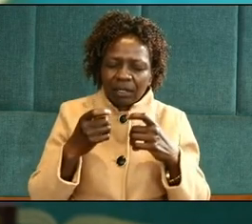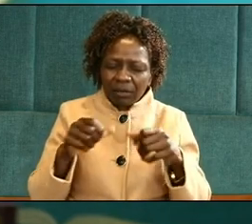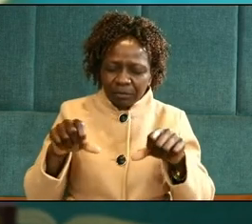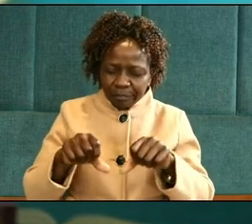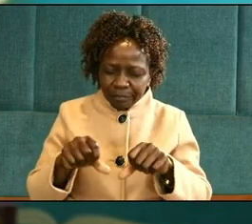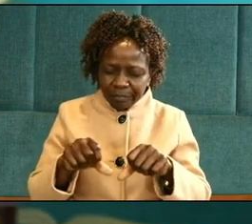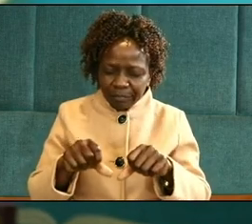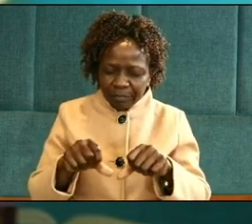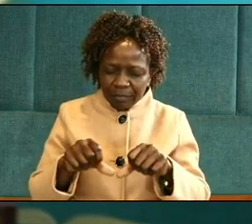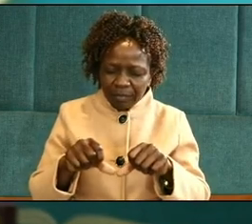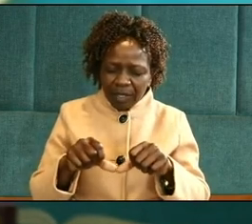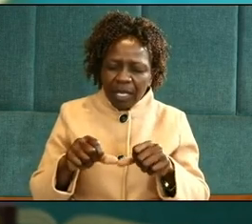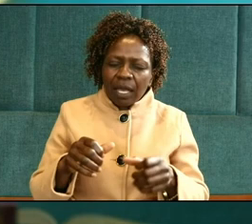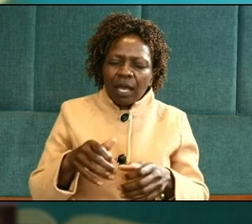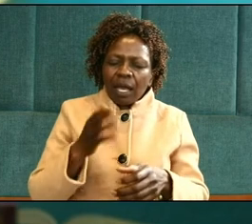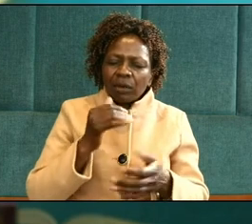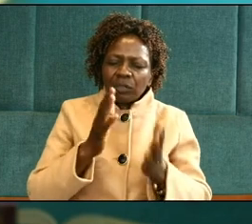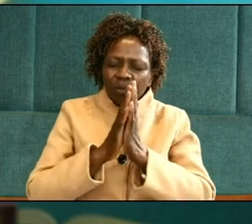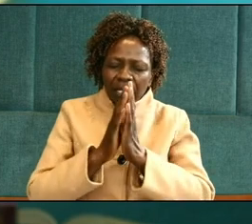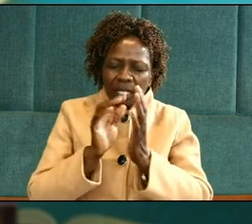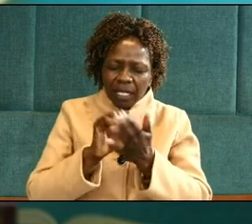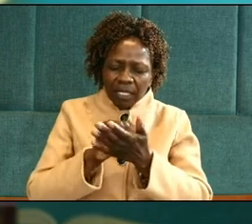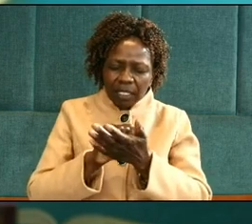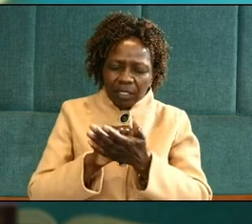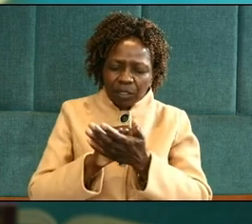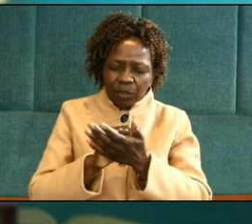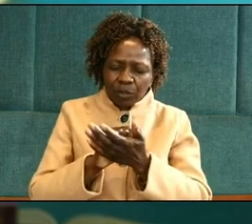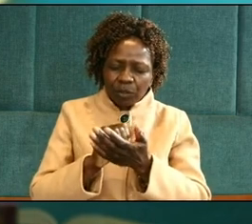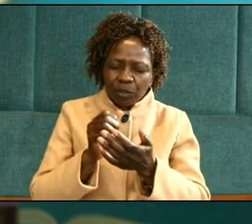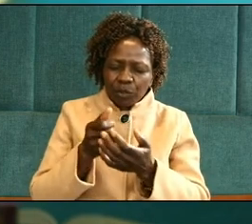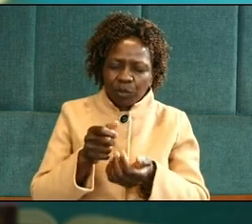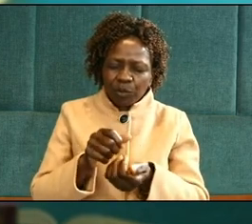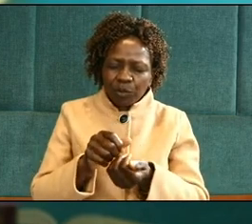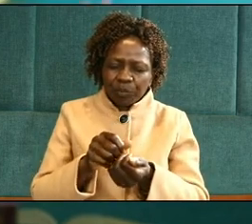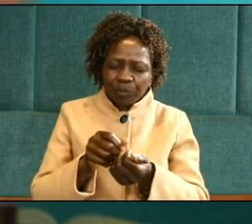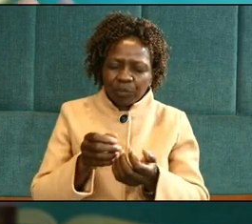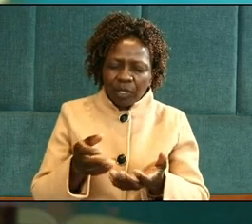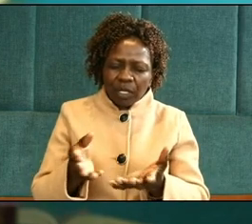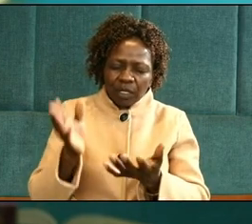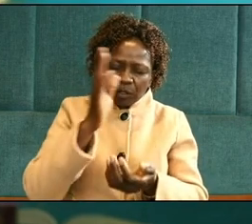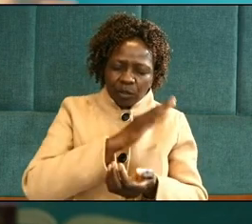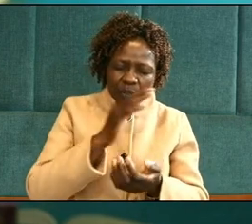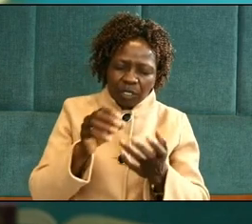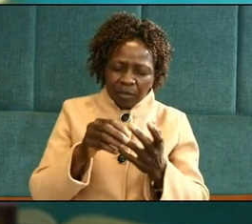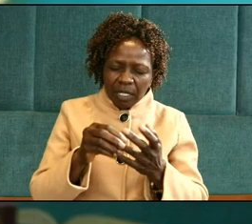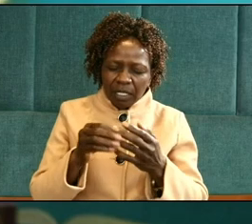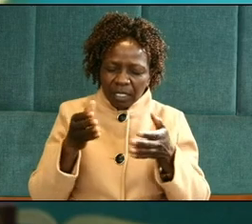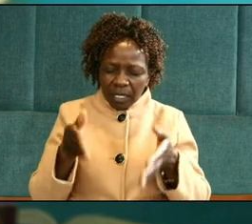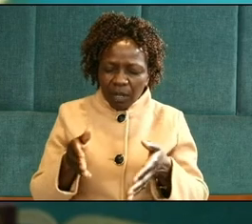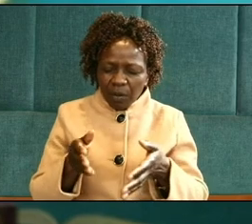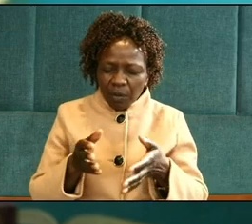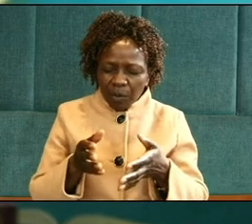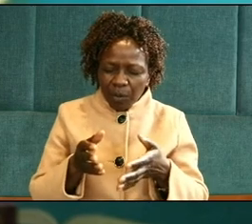pray, Heavenly Father, that may you salvage such marriages from breaking up. In fact, there may be somebody in this place who